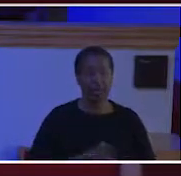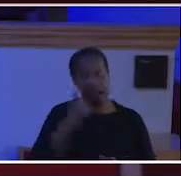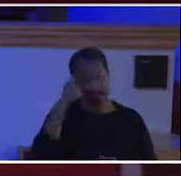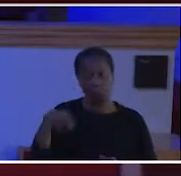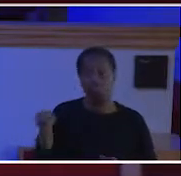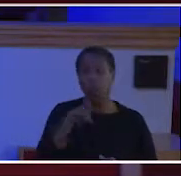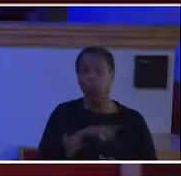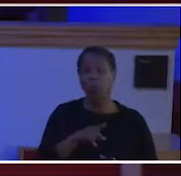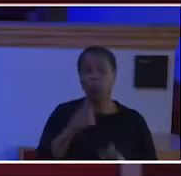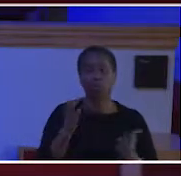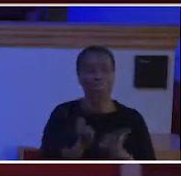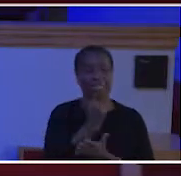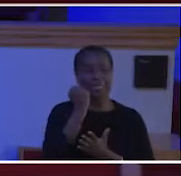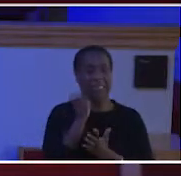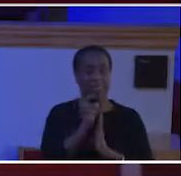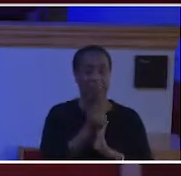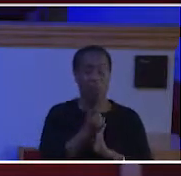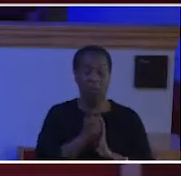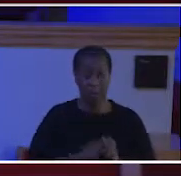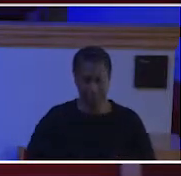to seize the moment.